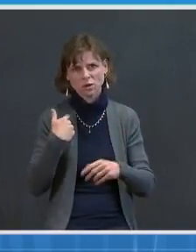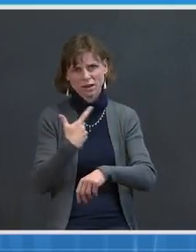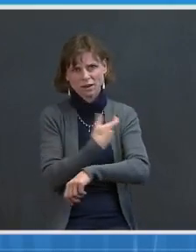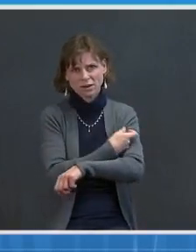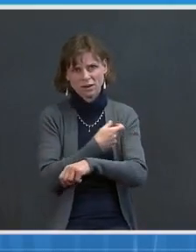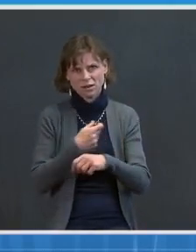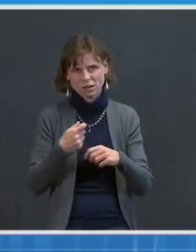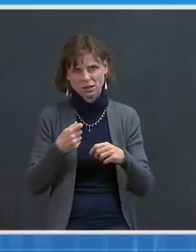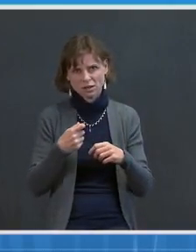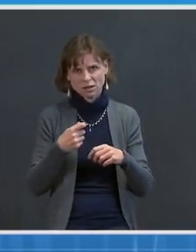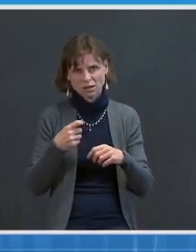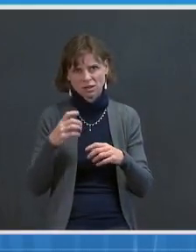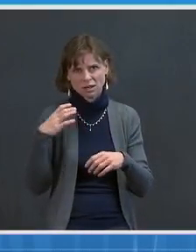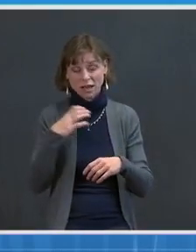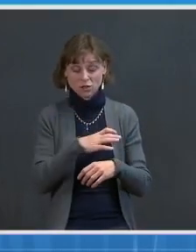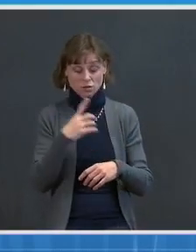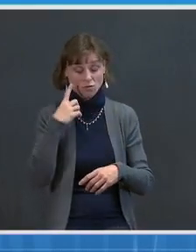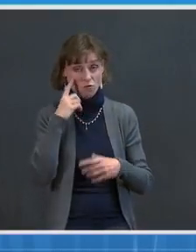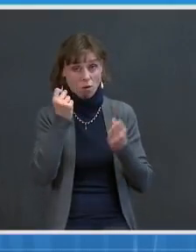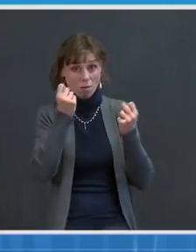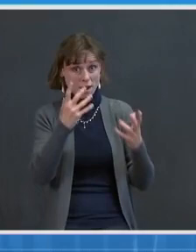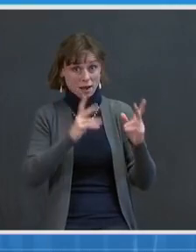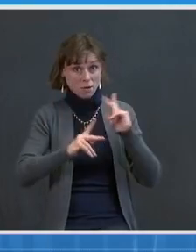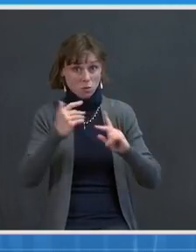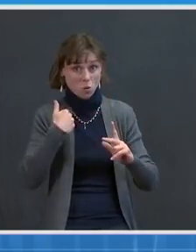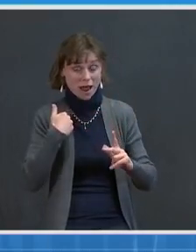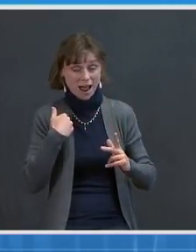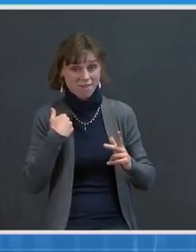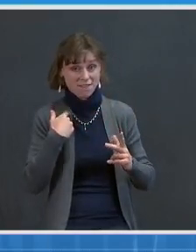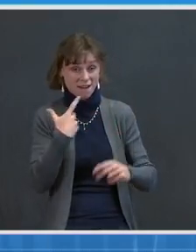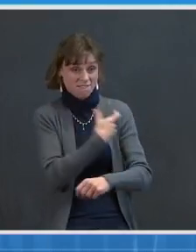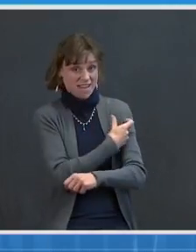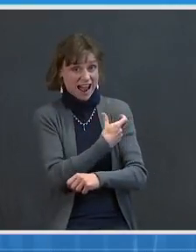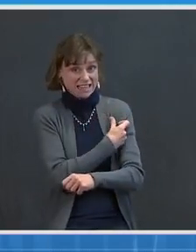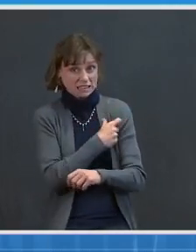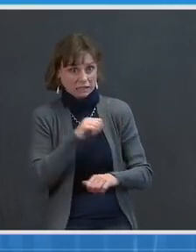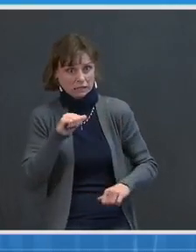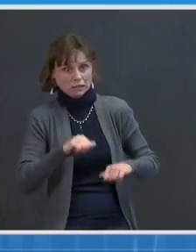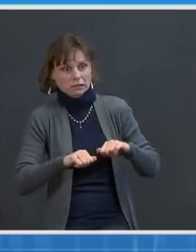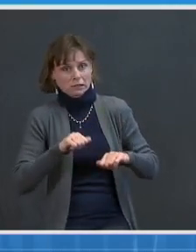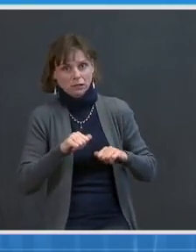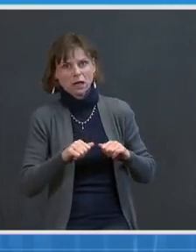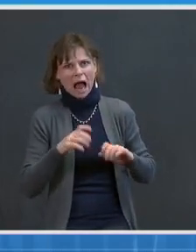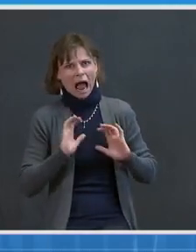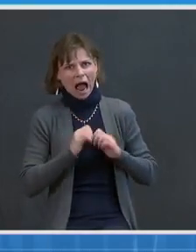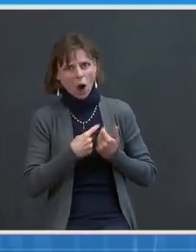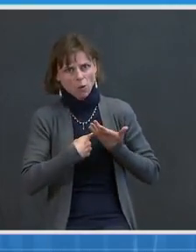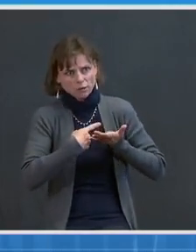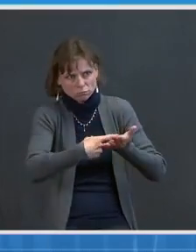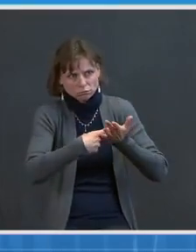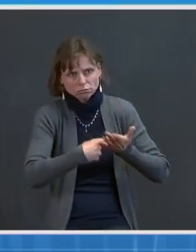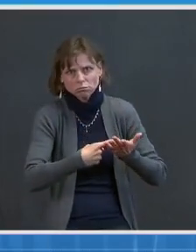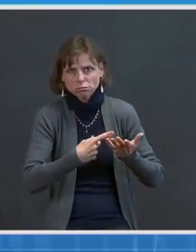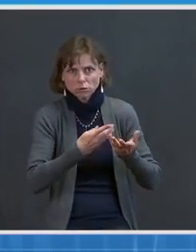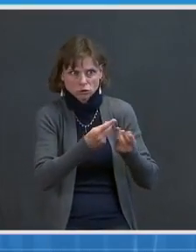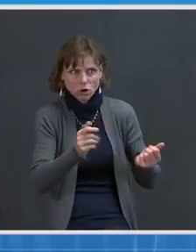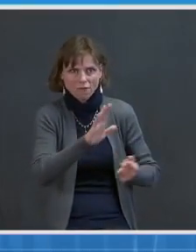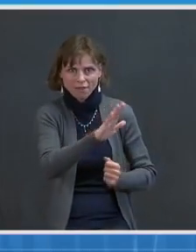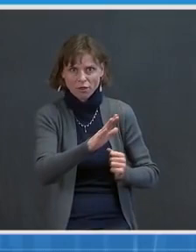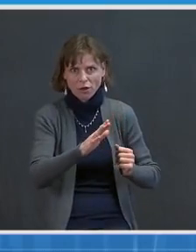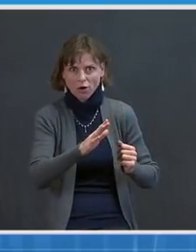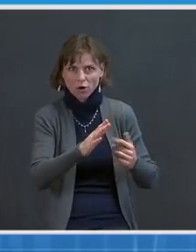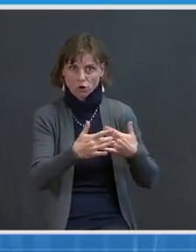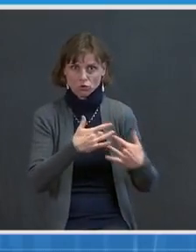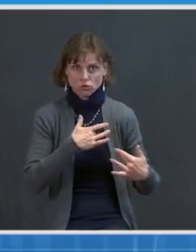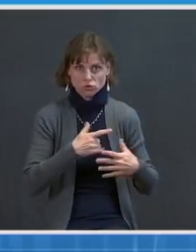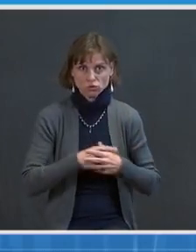in terms of vaccine hesitancy, how can we address those challenges? There's a lot of work going on so that we can actually delay the period